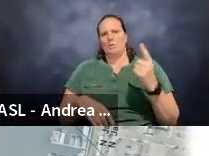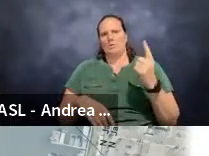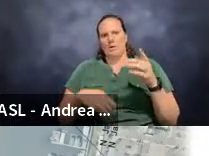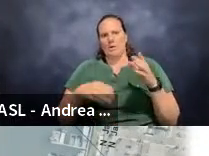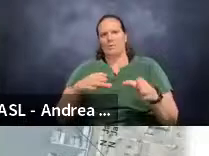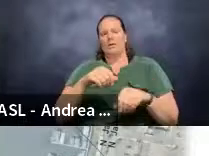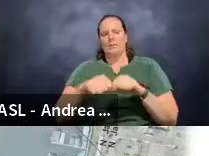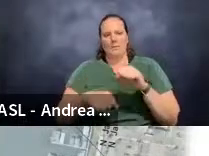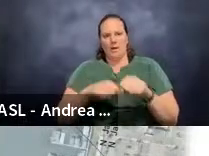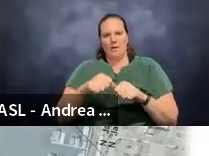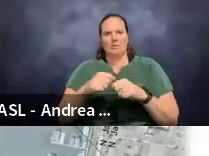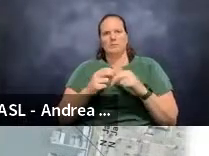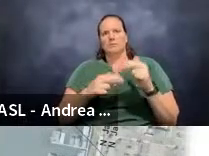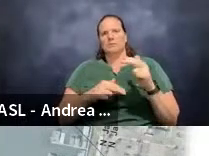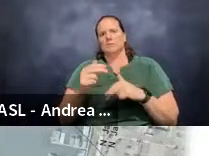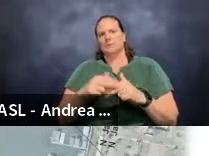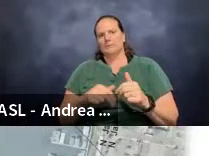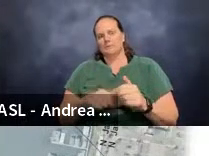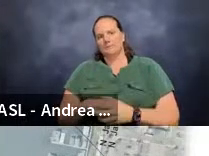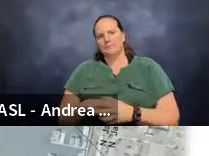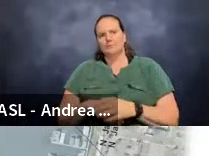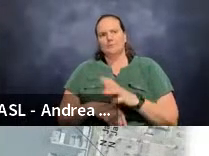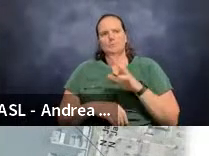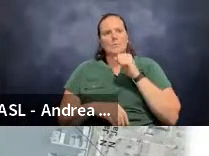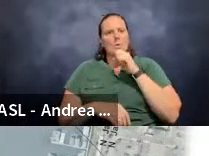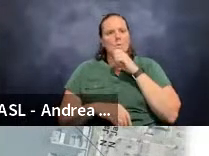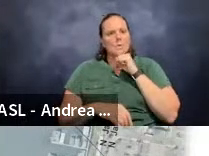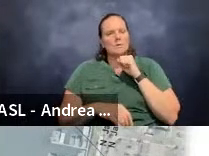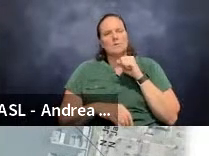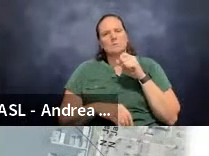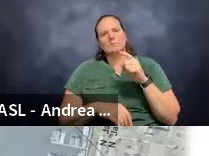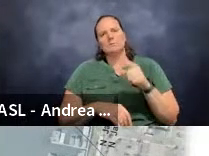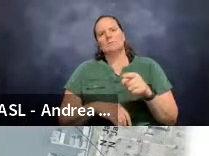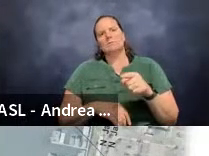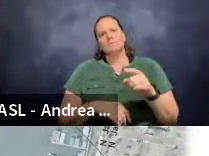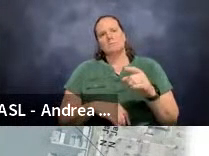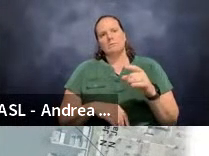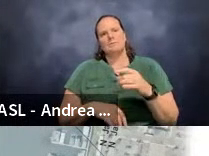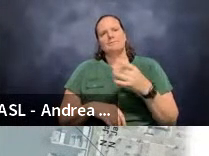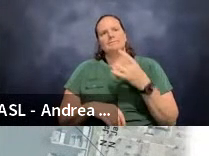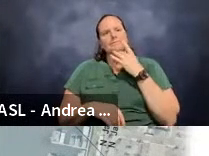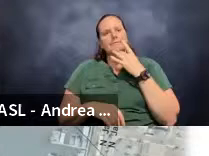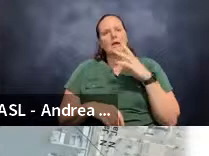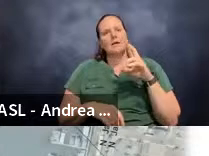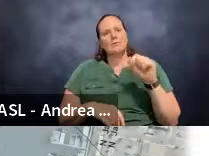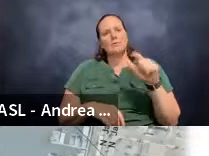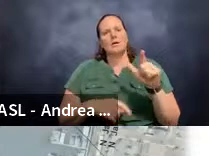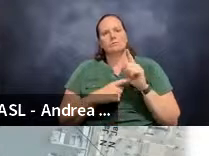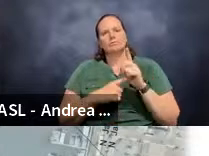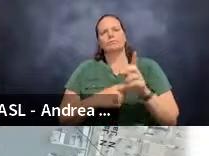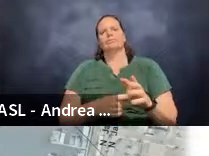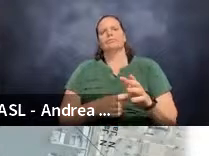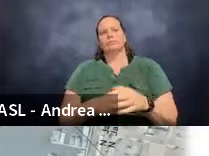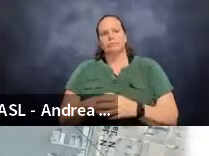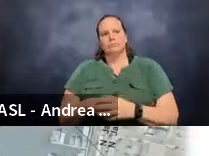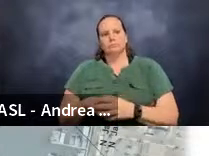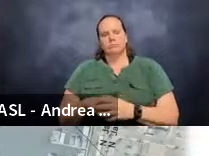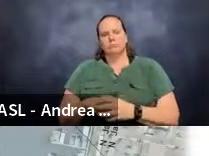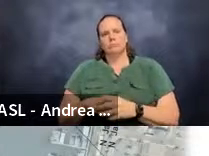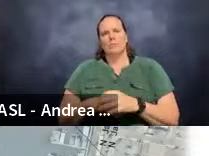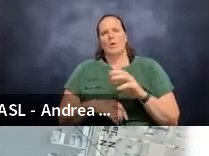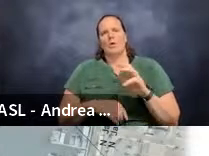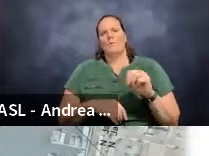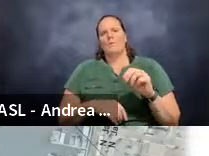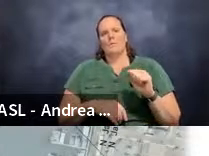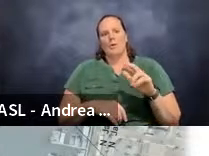bikeway facility. The orange is the light rail extension. So we're looking at Marine Drive right now. You